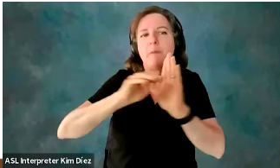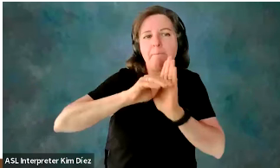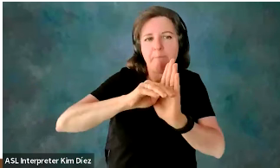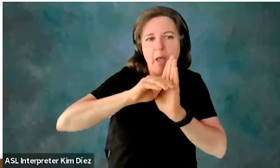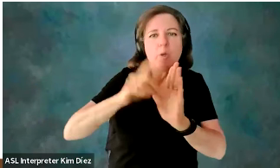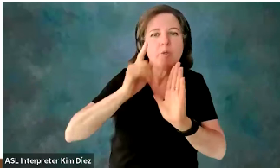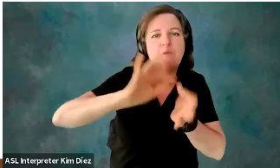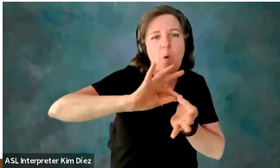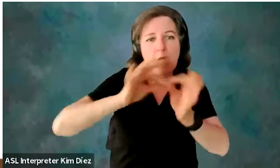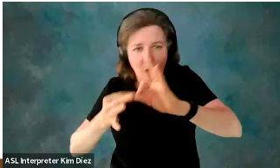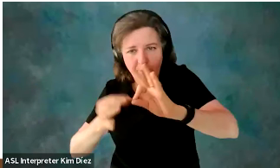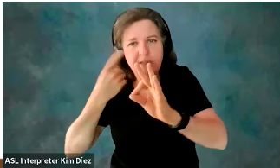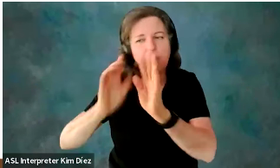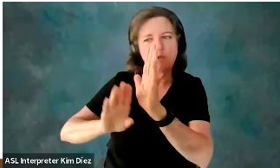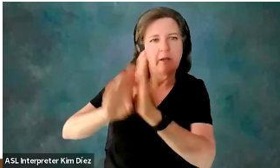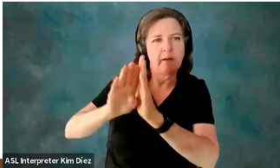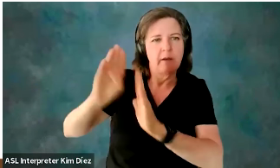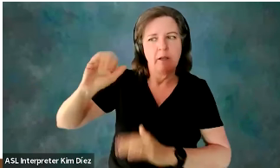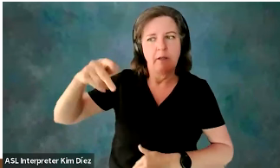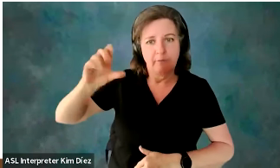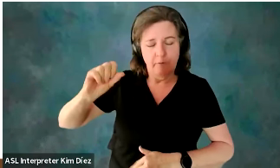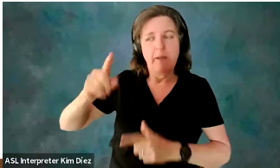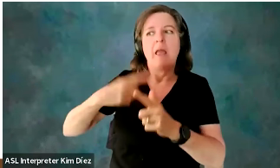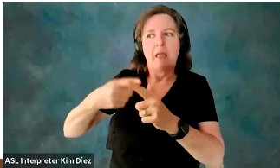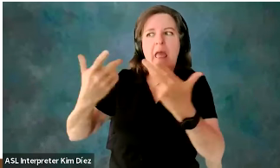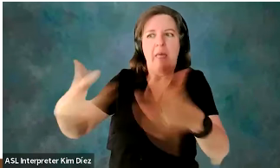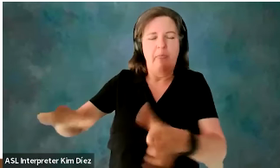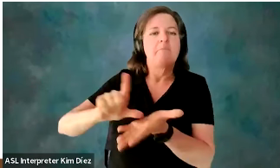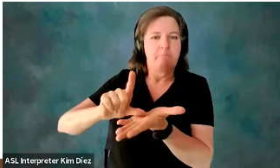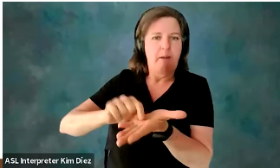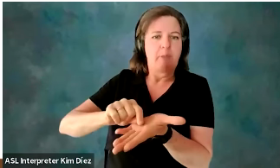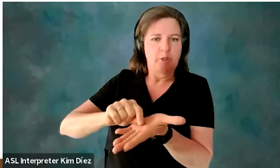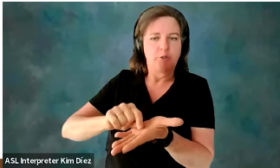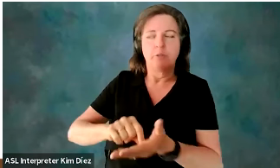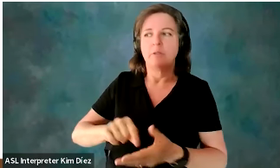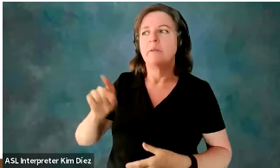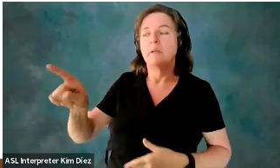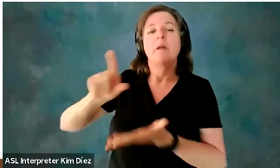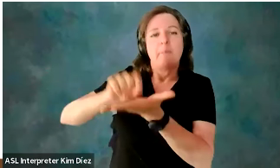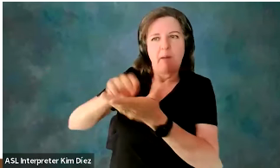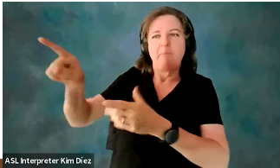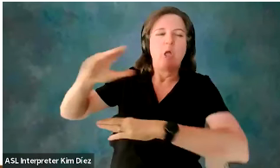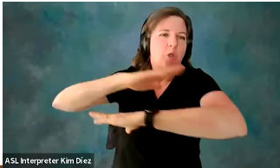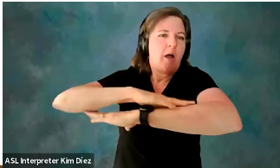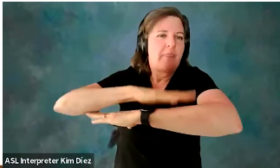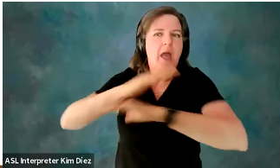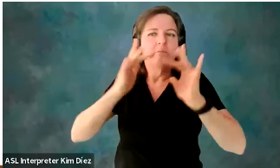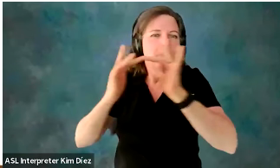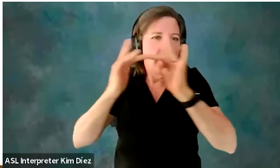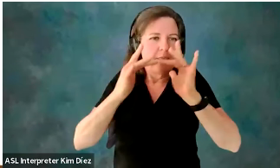and mapping, and then we publish the soil survey through the platform, which is Web Soil